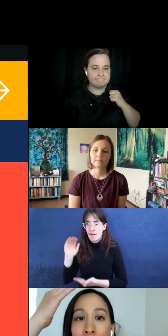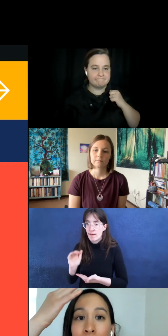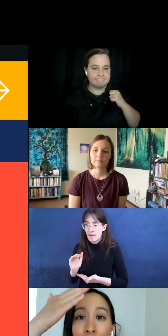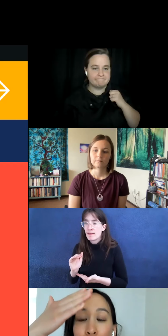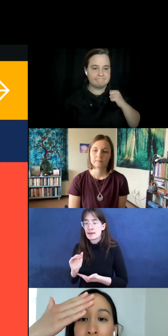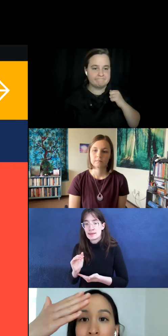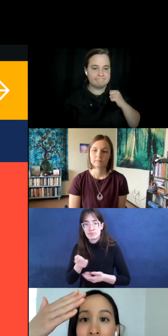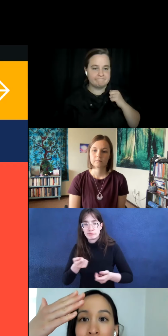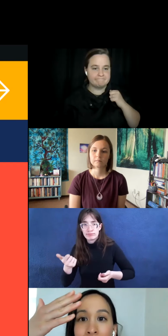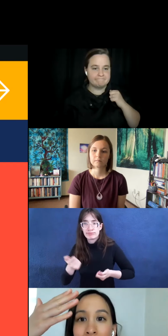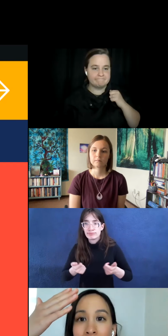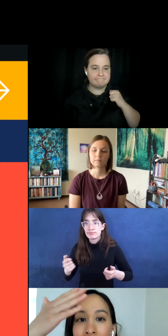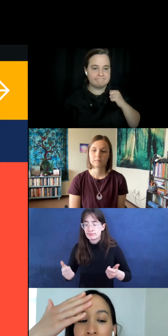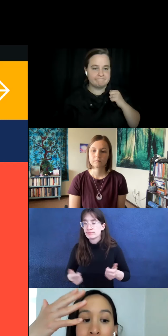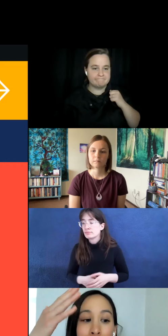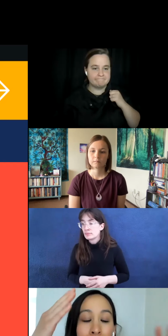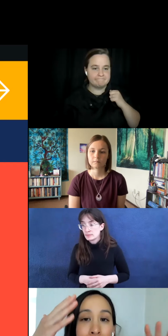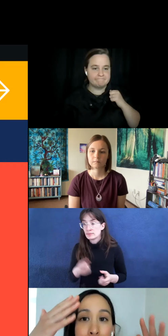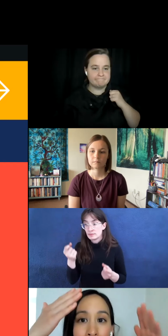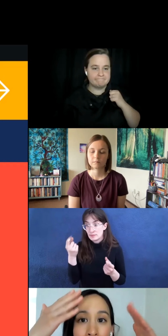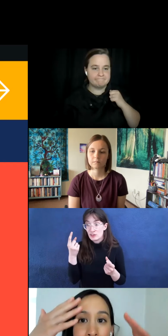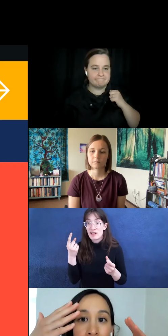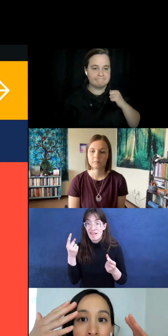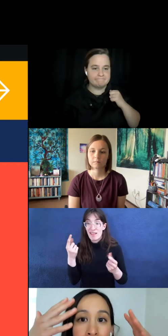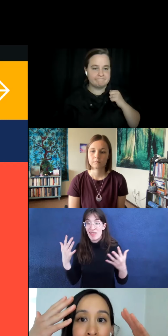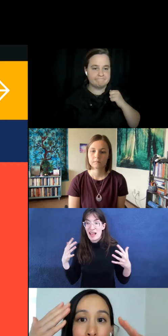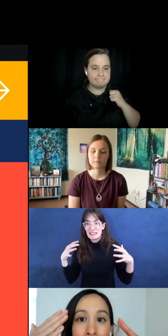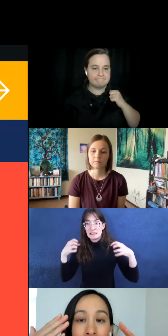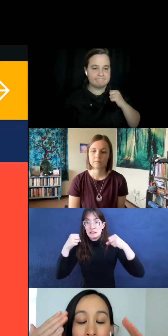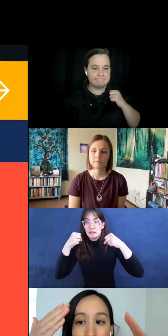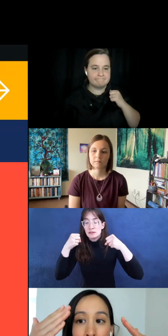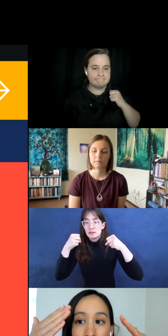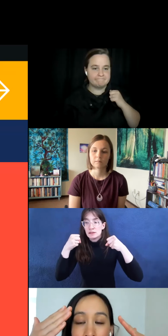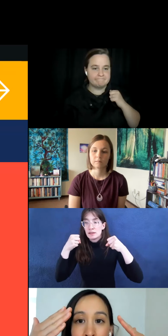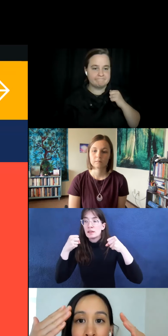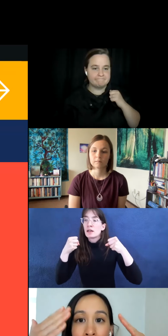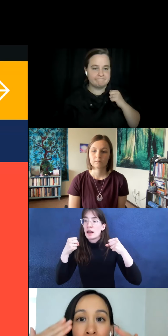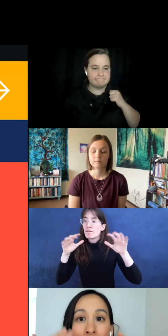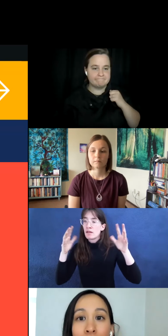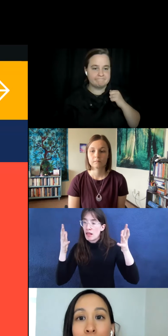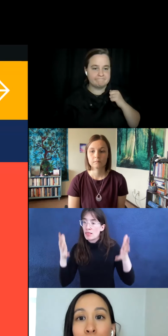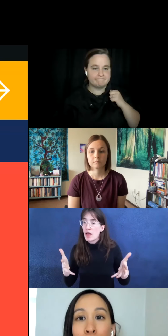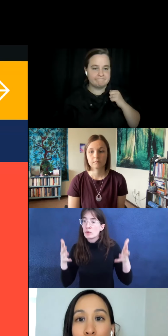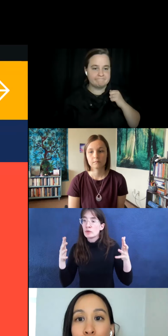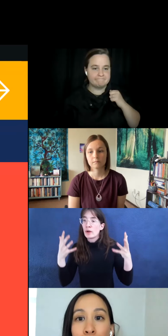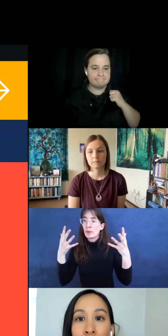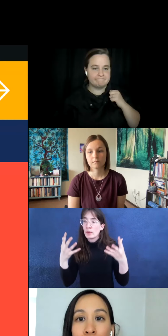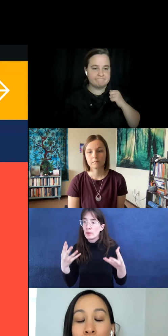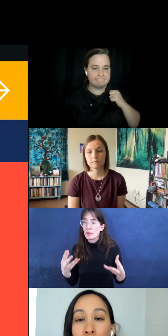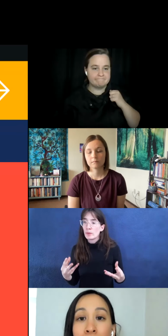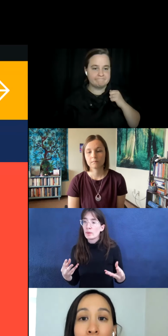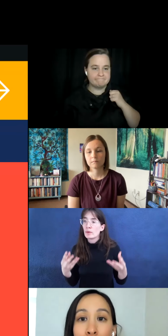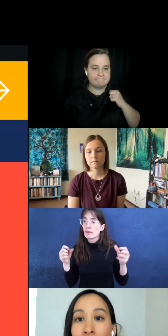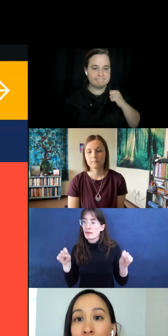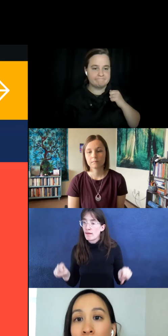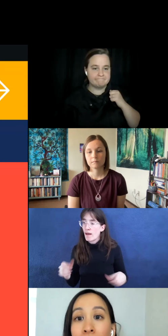body, noticing the tension that might be there and allowing it to soften as you go through.